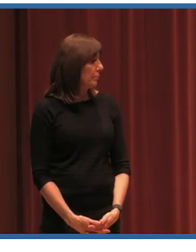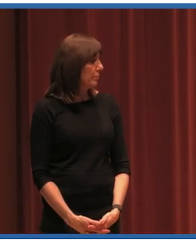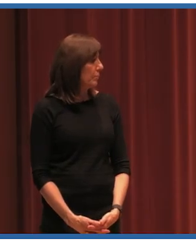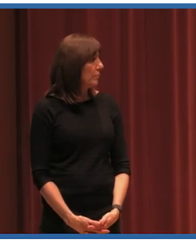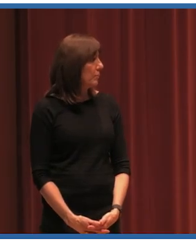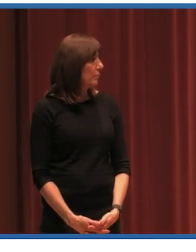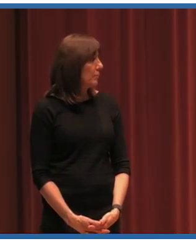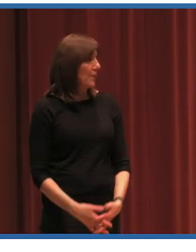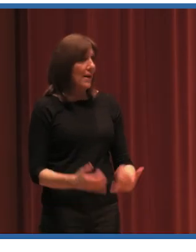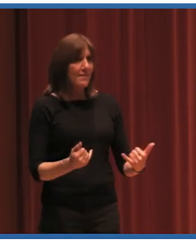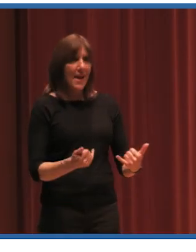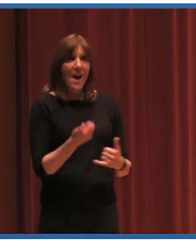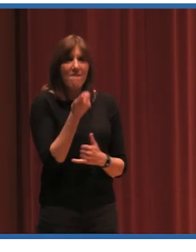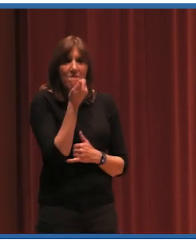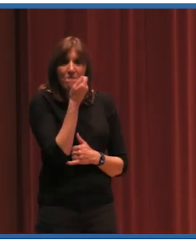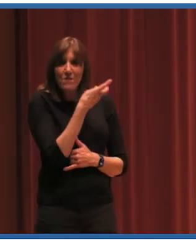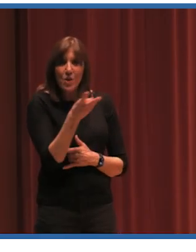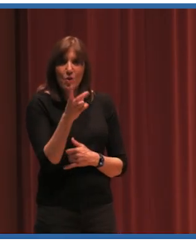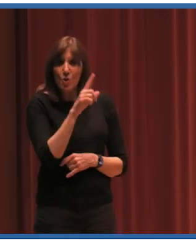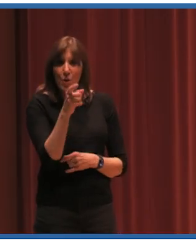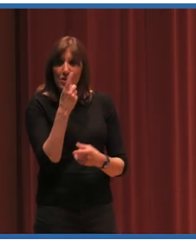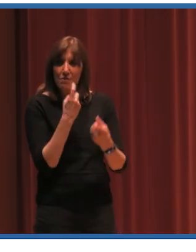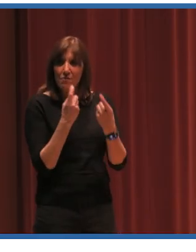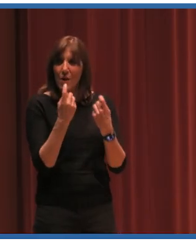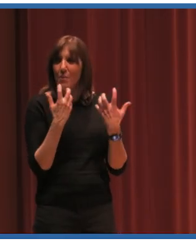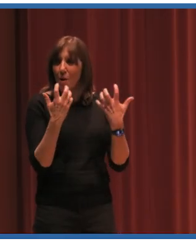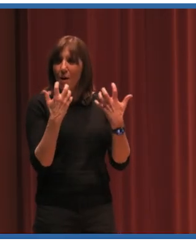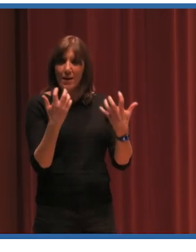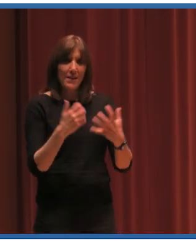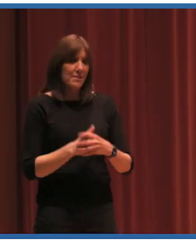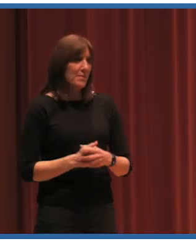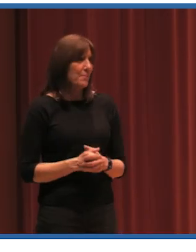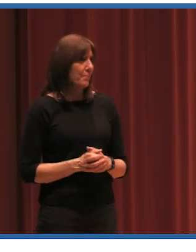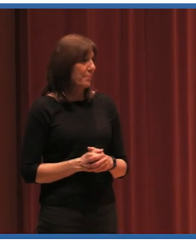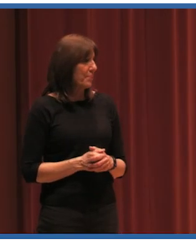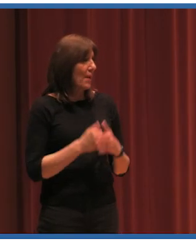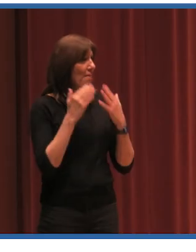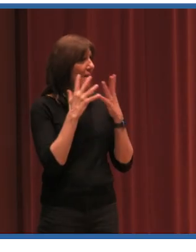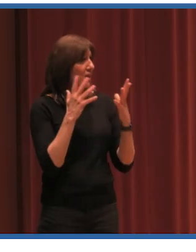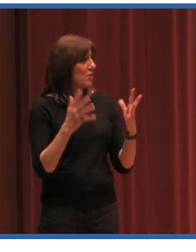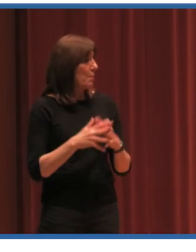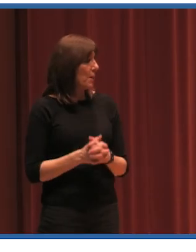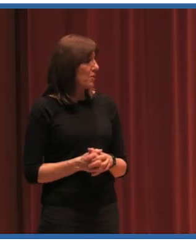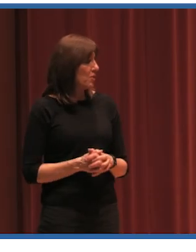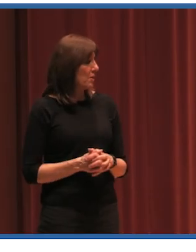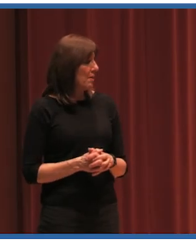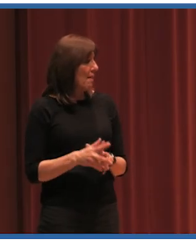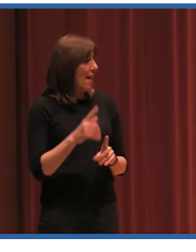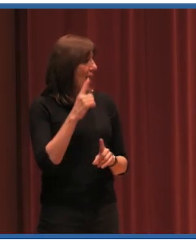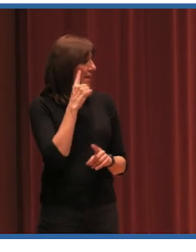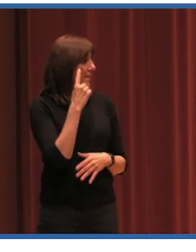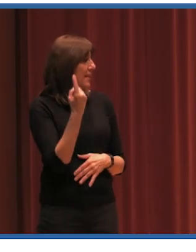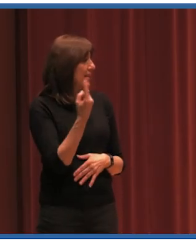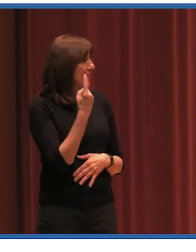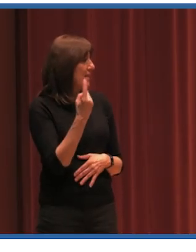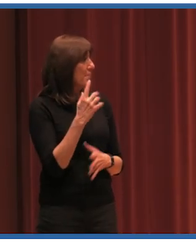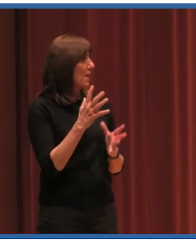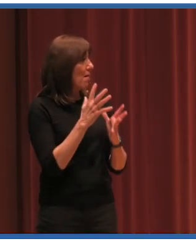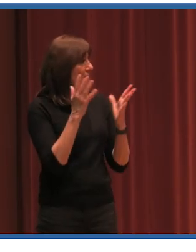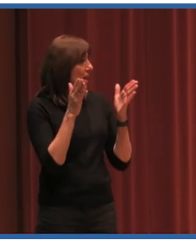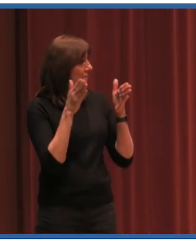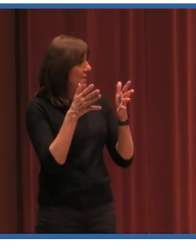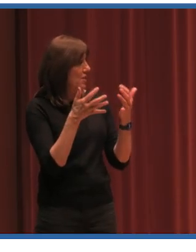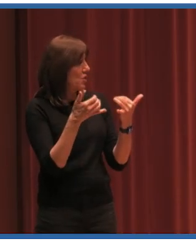We're going to dive in now to a few questions from those of you in the audience. Thank you. I think something that's getting a lot of